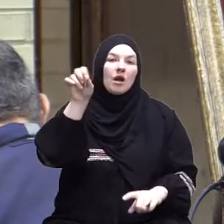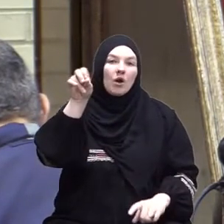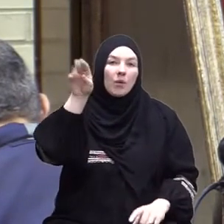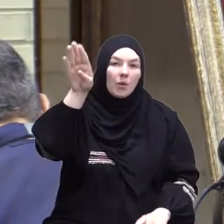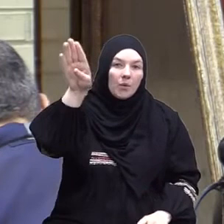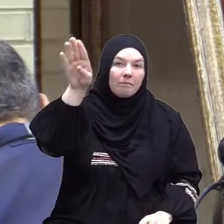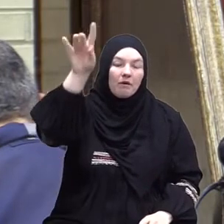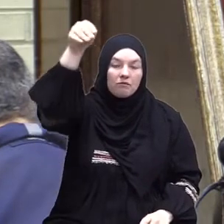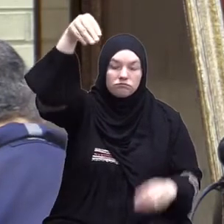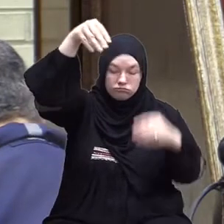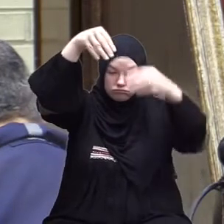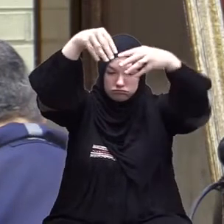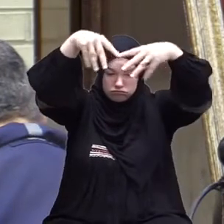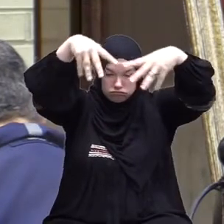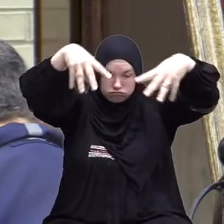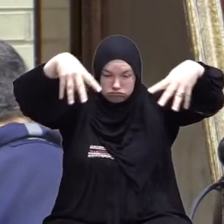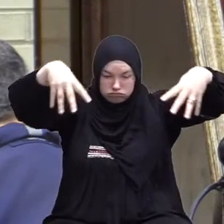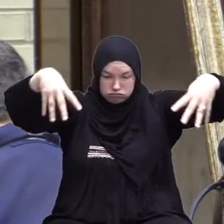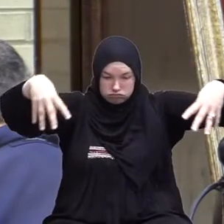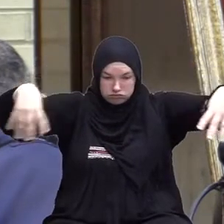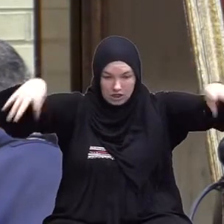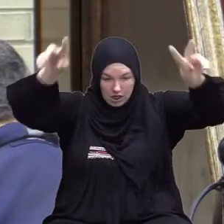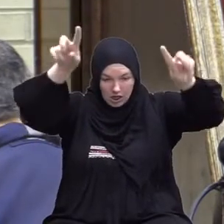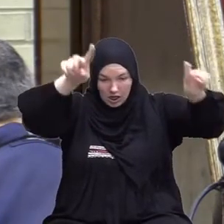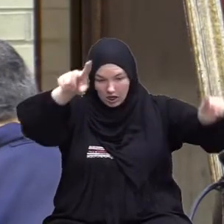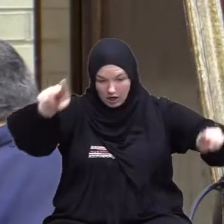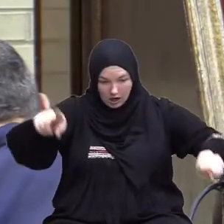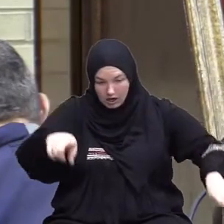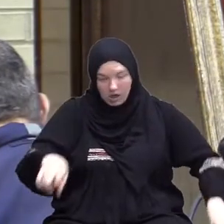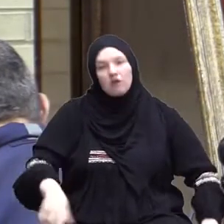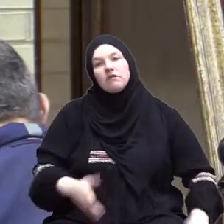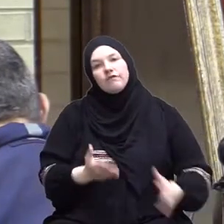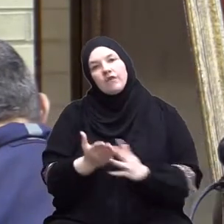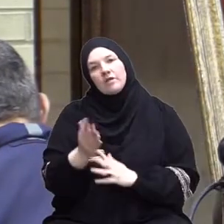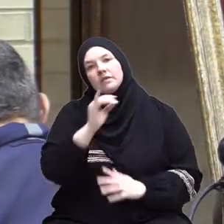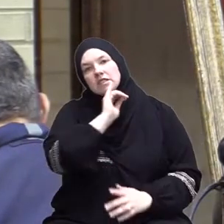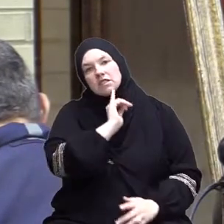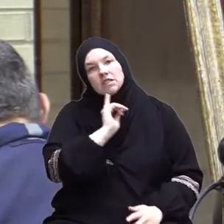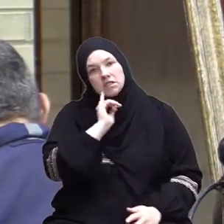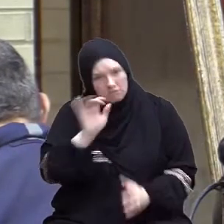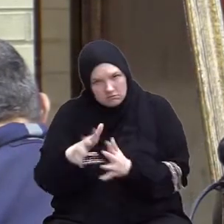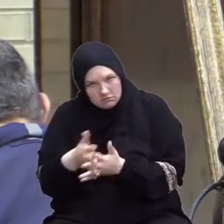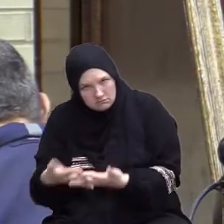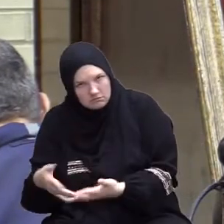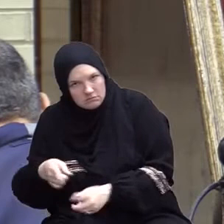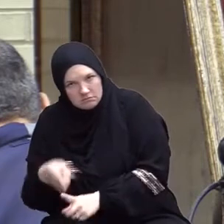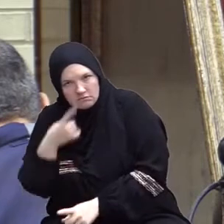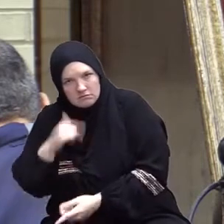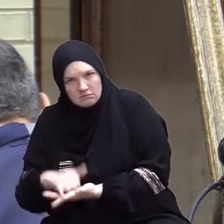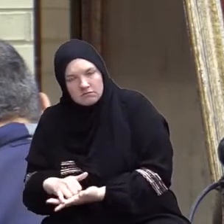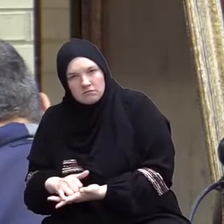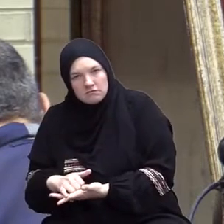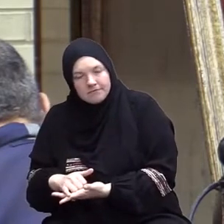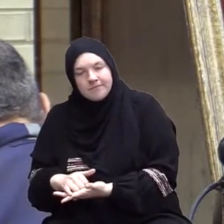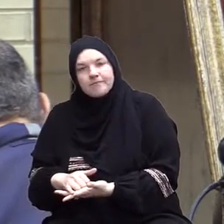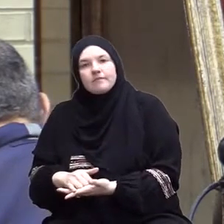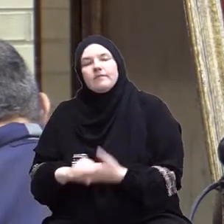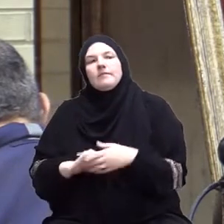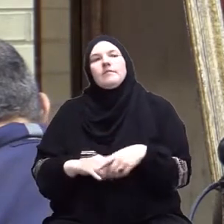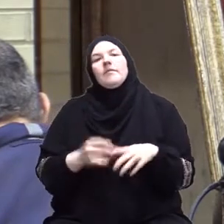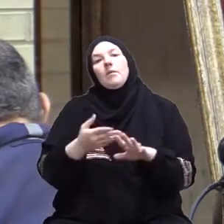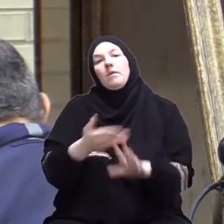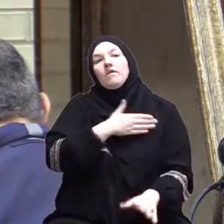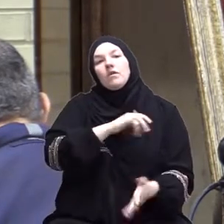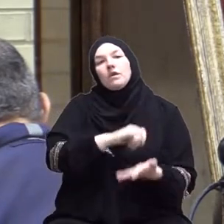Yaqub down the chain, all of them were Israelite prophets, according to the Quran. Those who came before that,